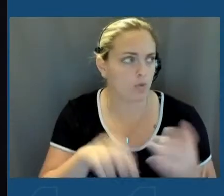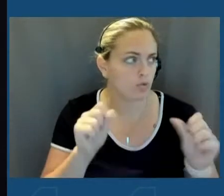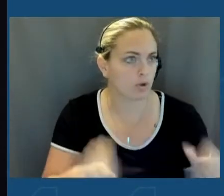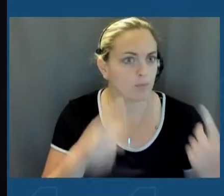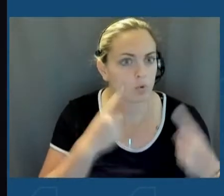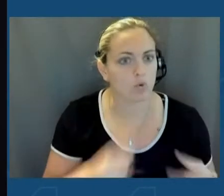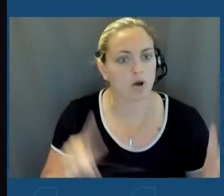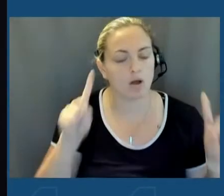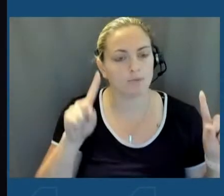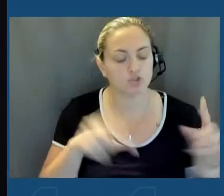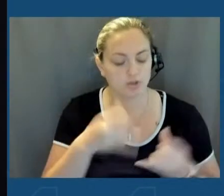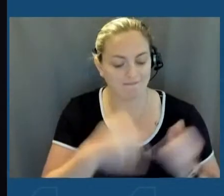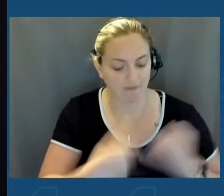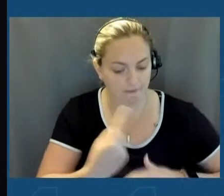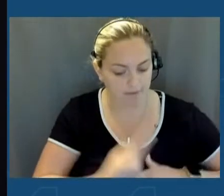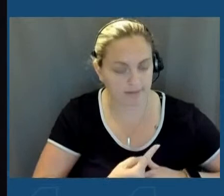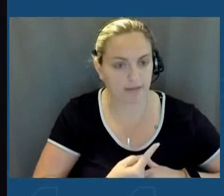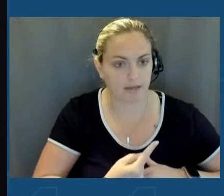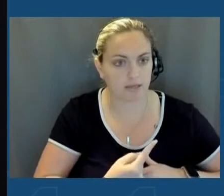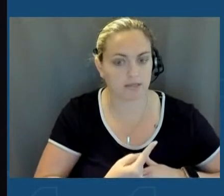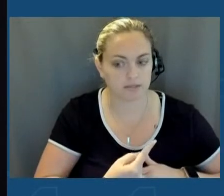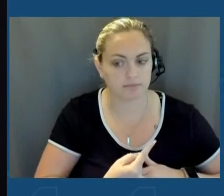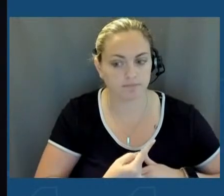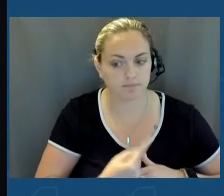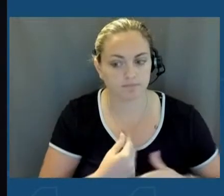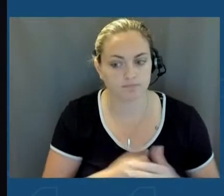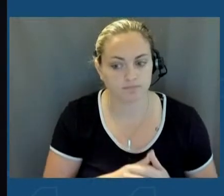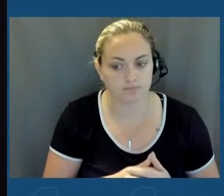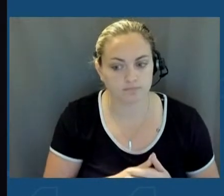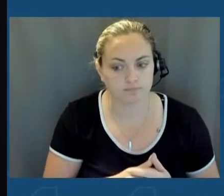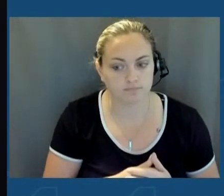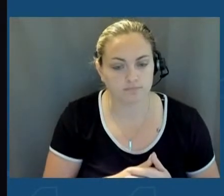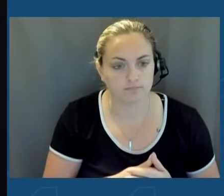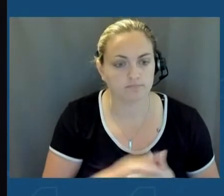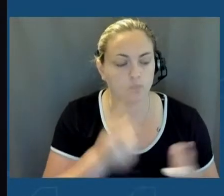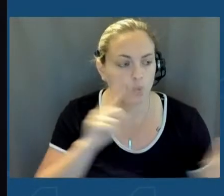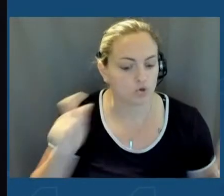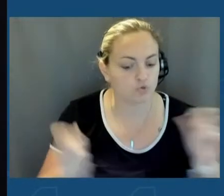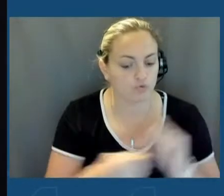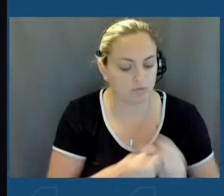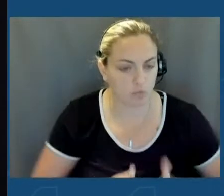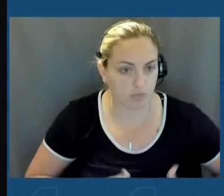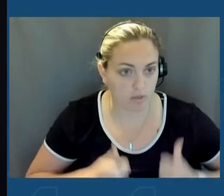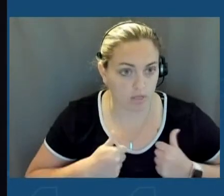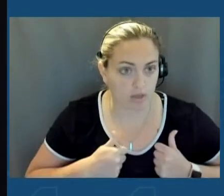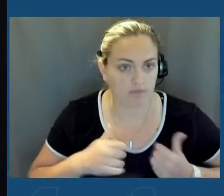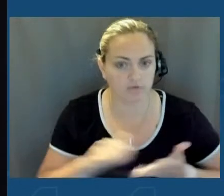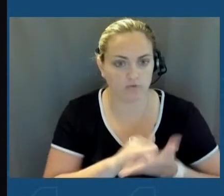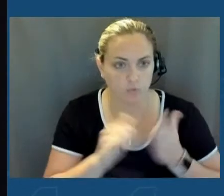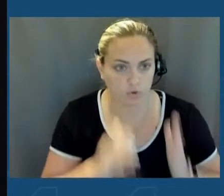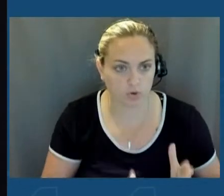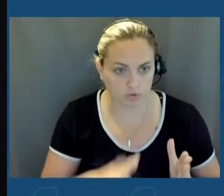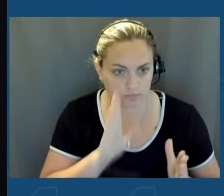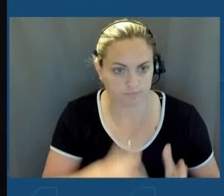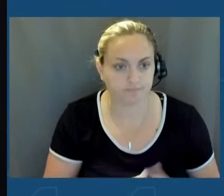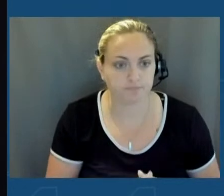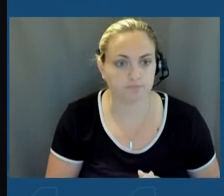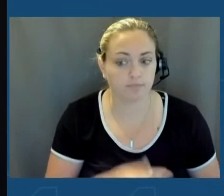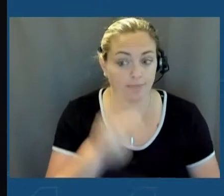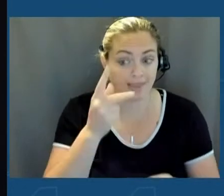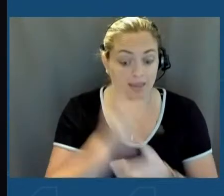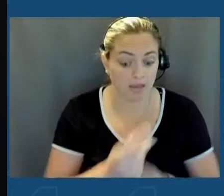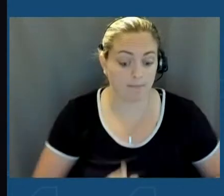in the final days of this session will transform the lives of New Yorkers and keep them